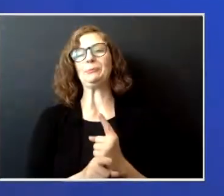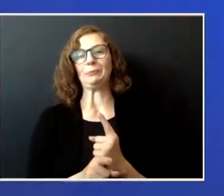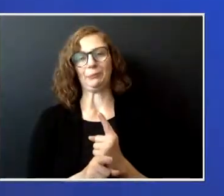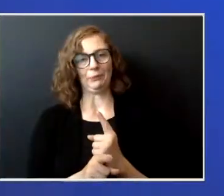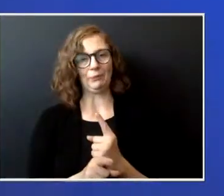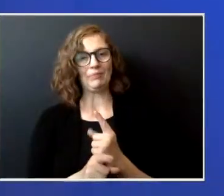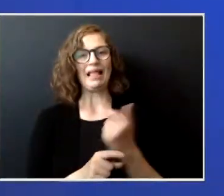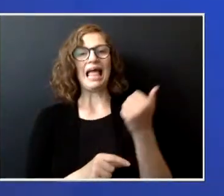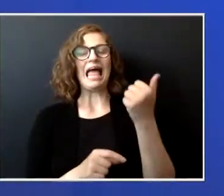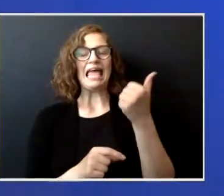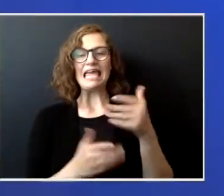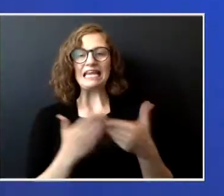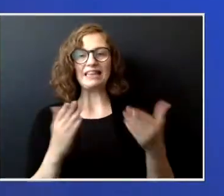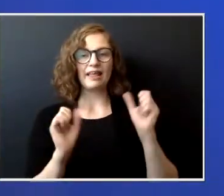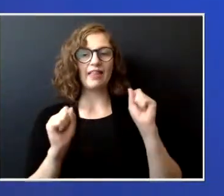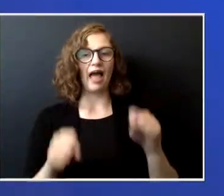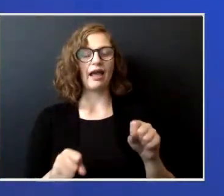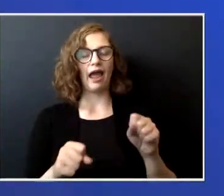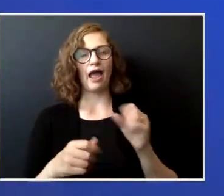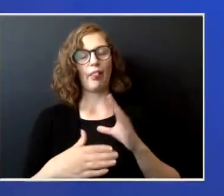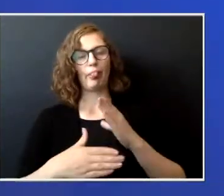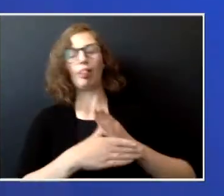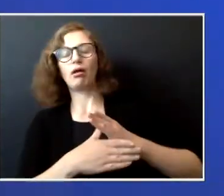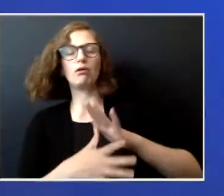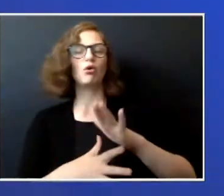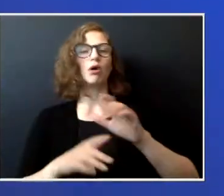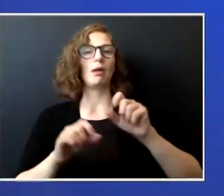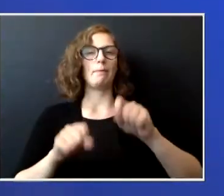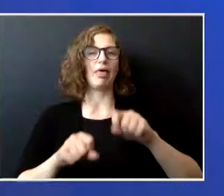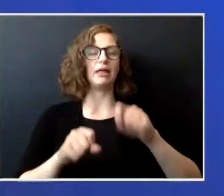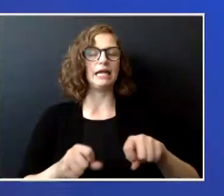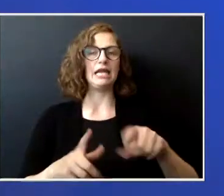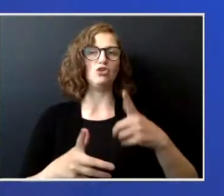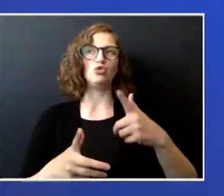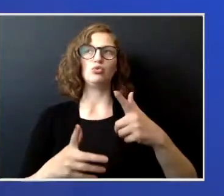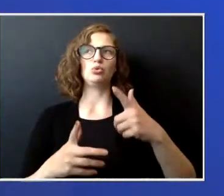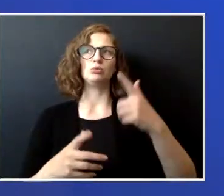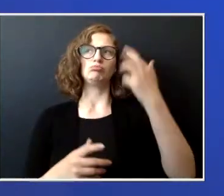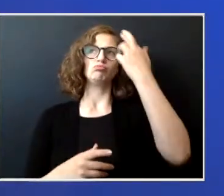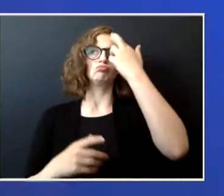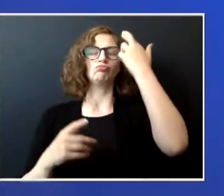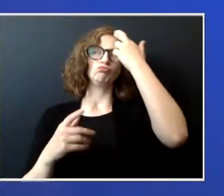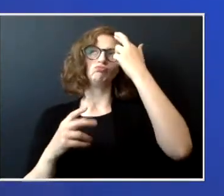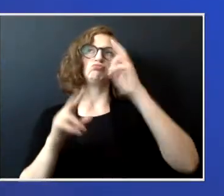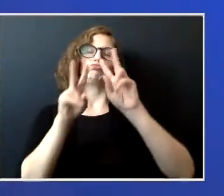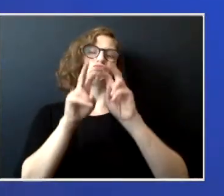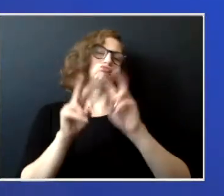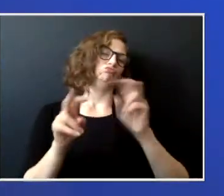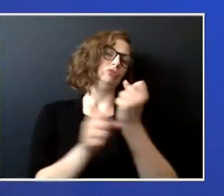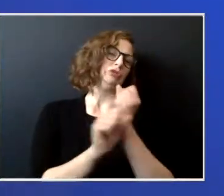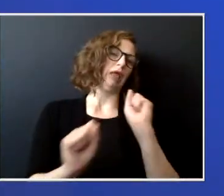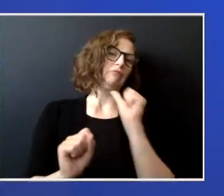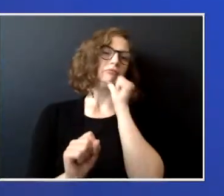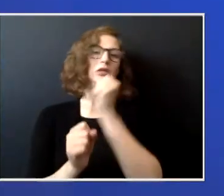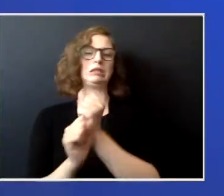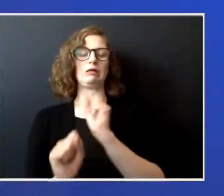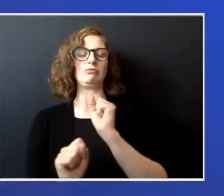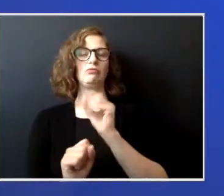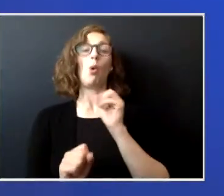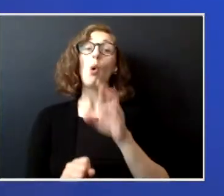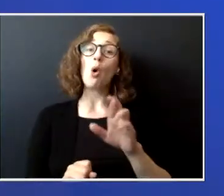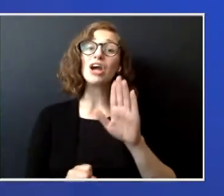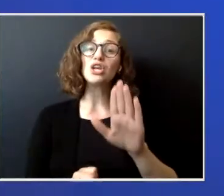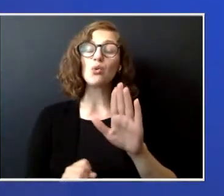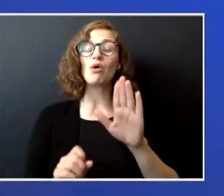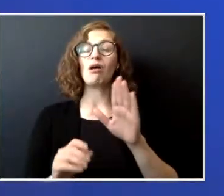impair your ability to consider what is safe and what isn't safe, or your ability to get away from something that's dangerous is not